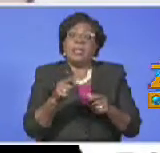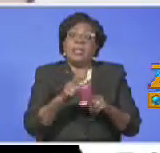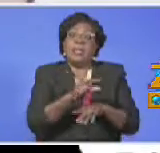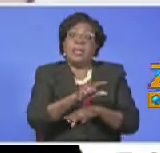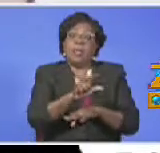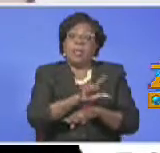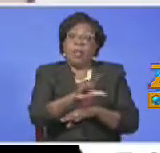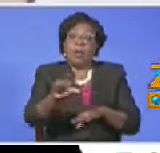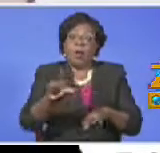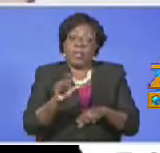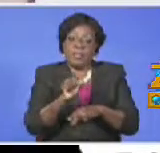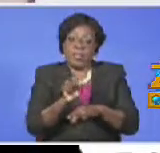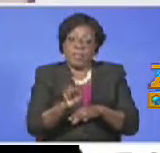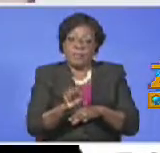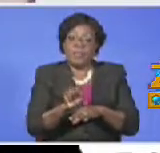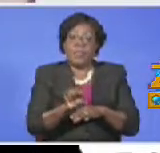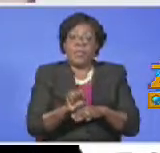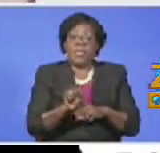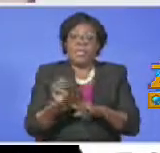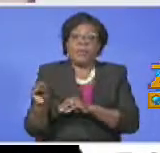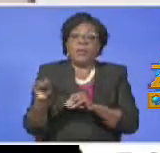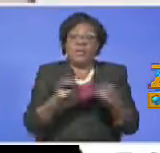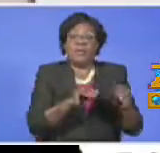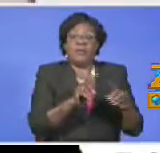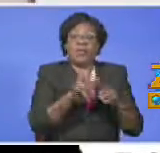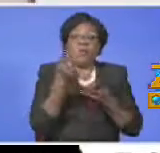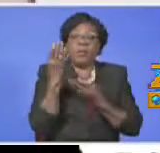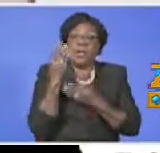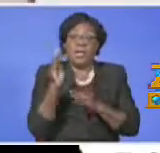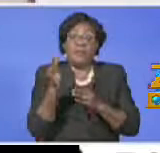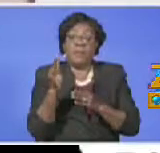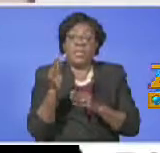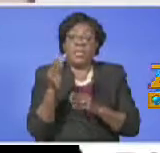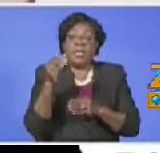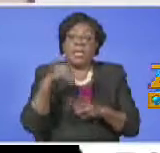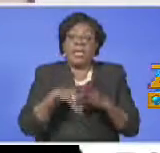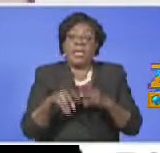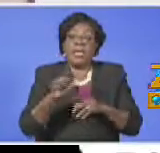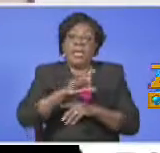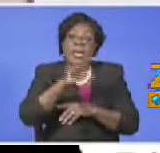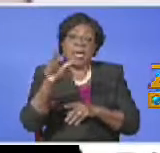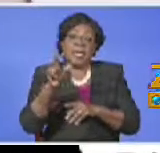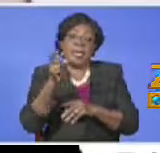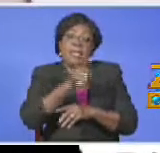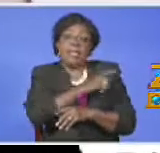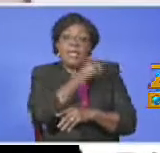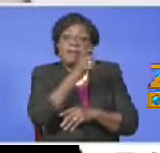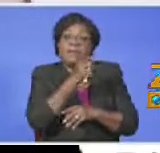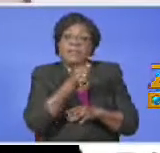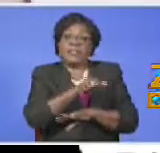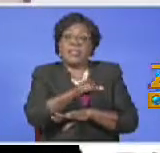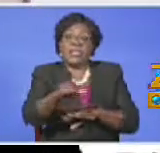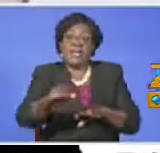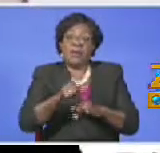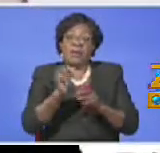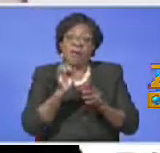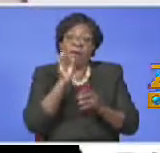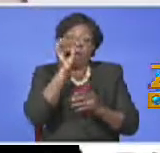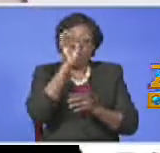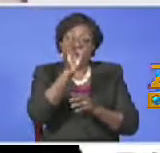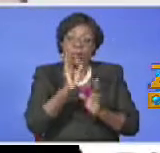additional 10 lots were transferred to Bahamians in Lionel Davis subdivision in Fox Hill. And I am